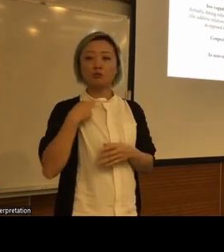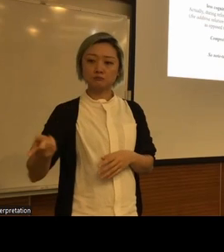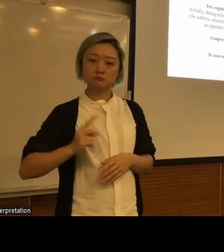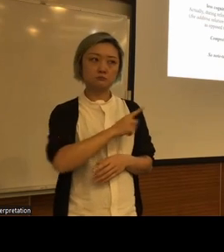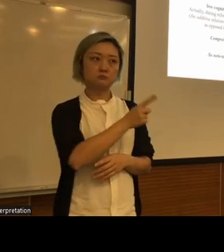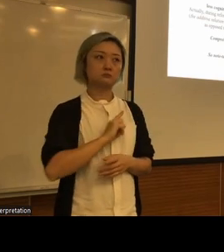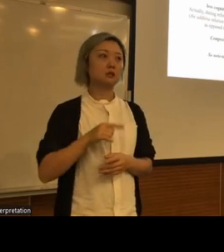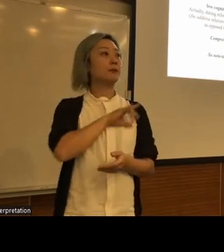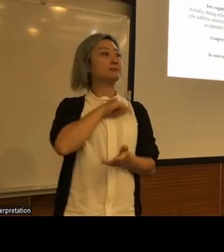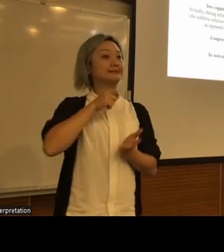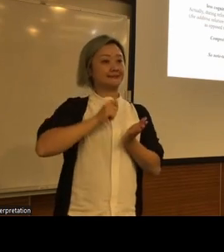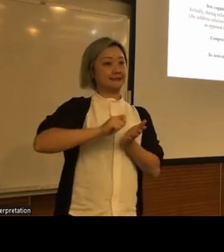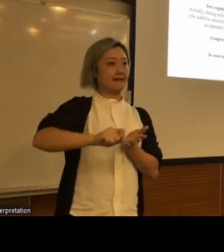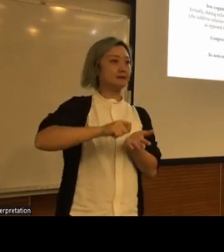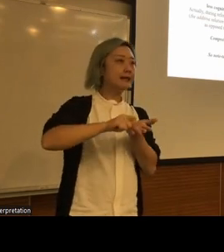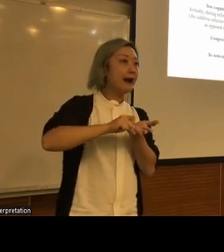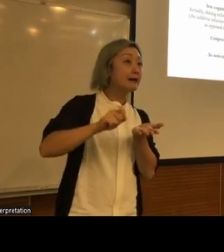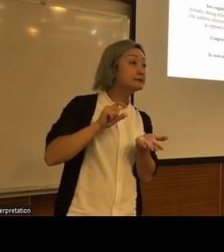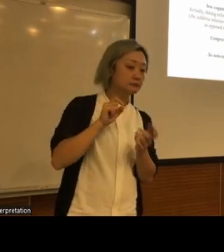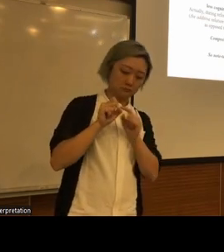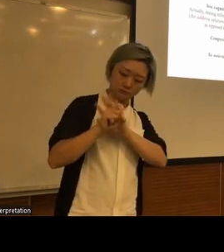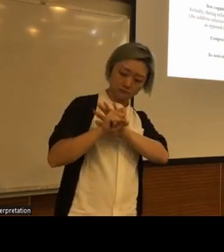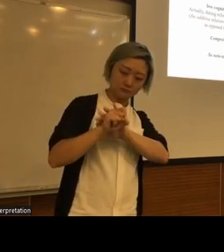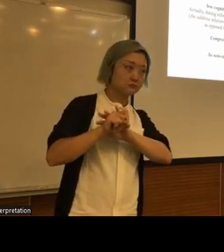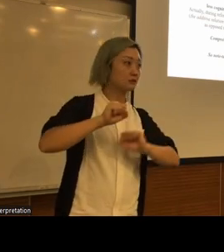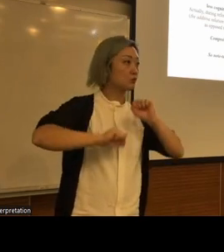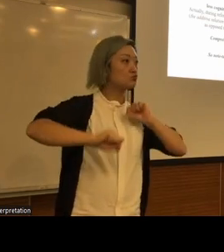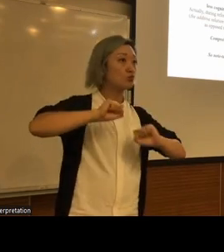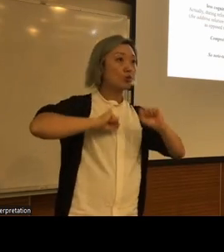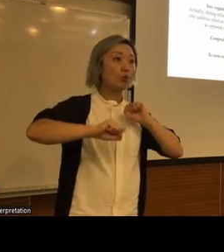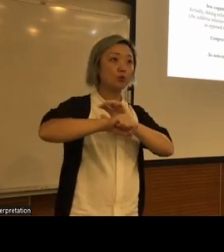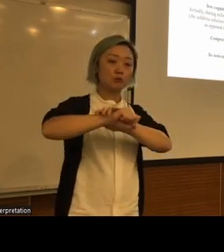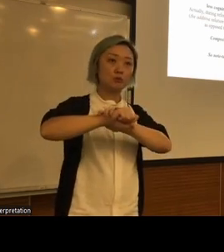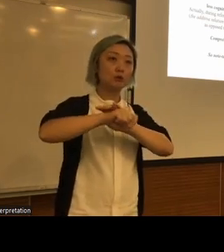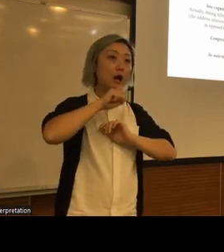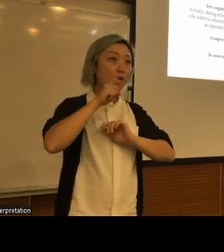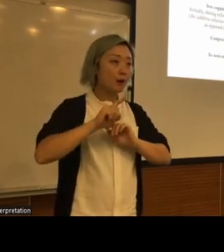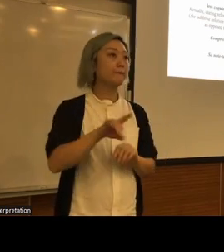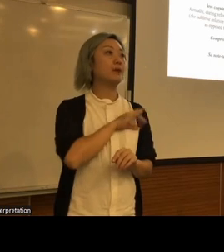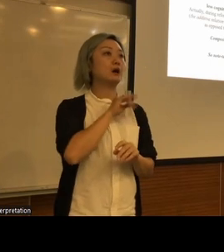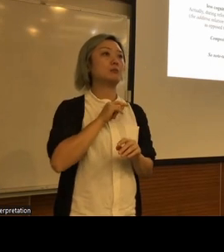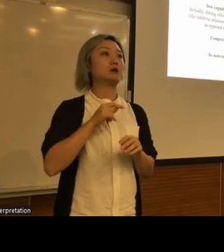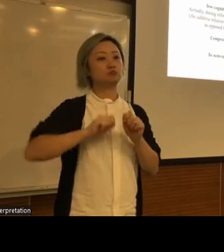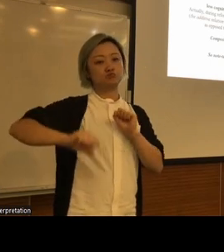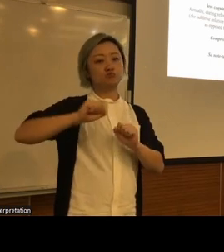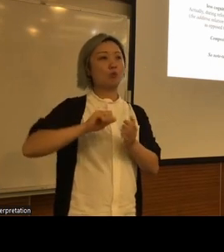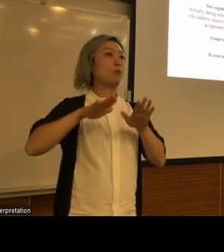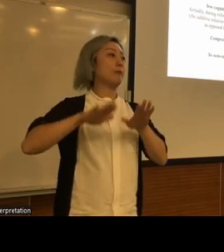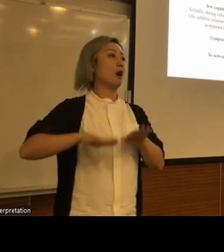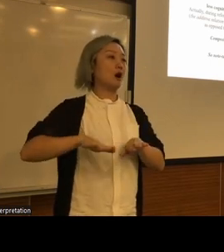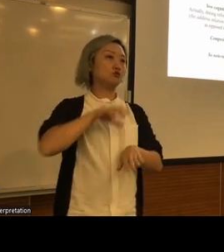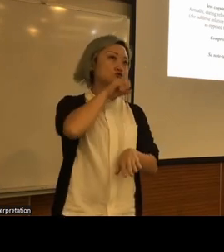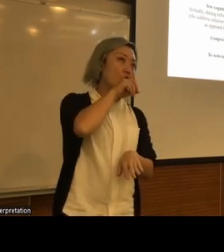write. And the manual movements are far slower than